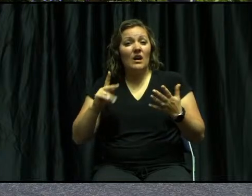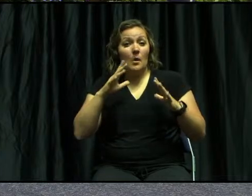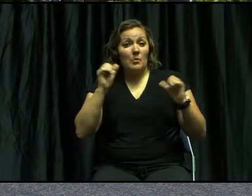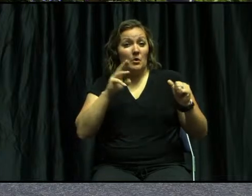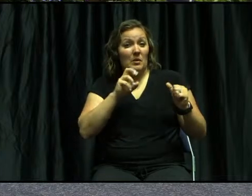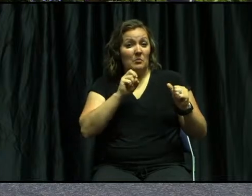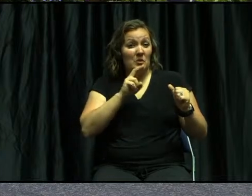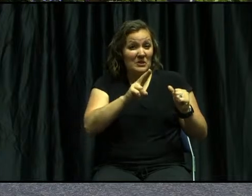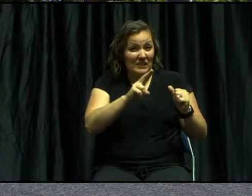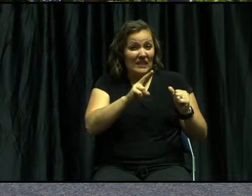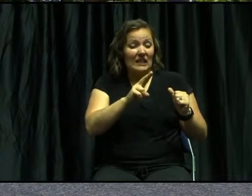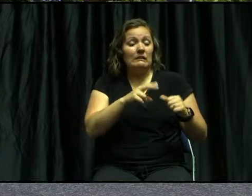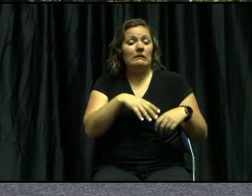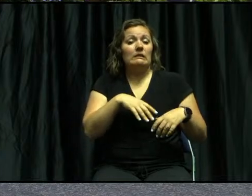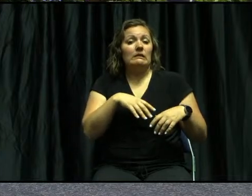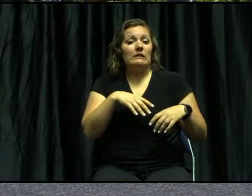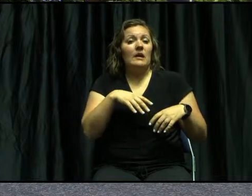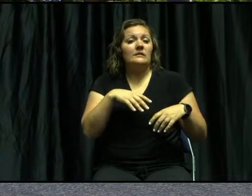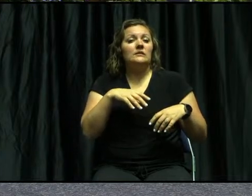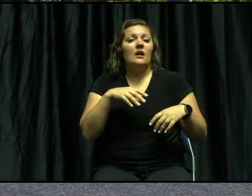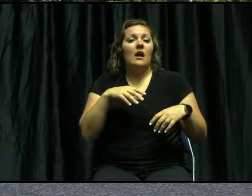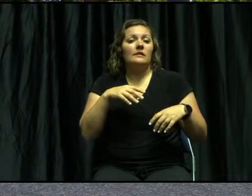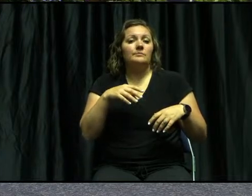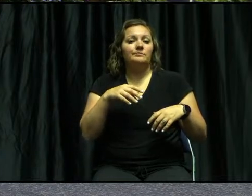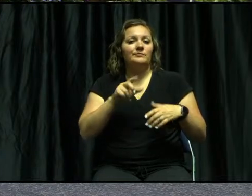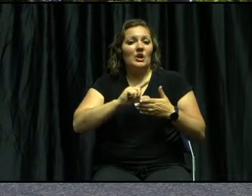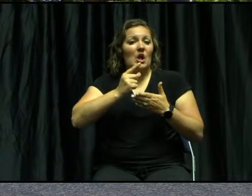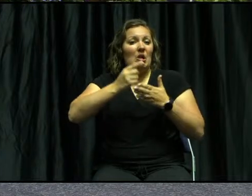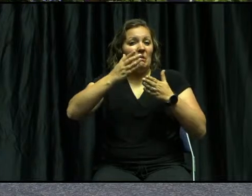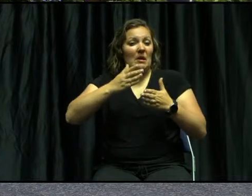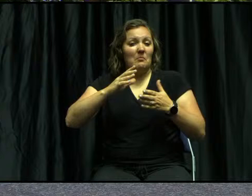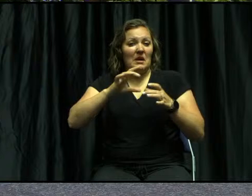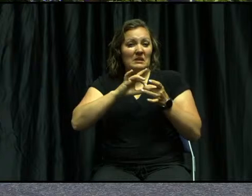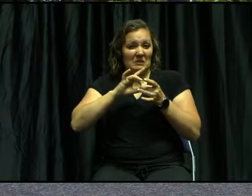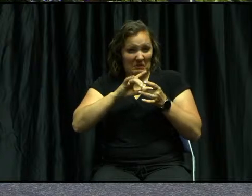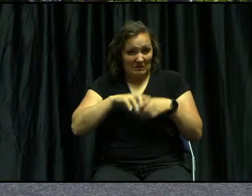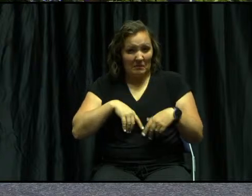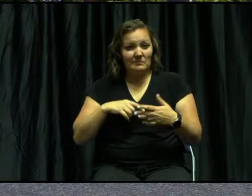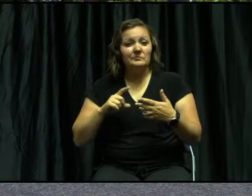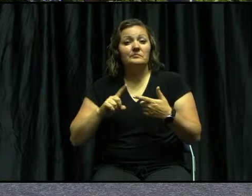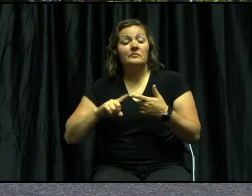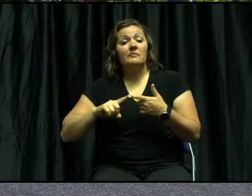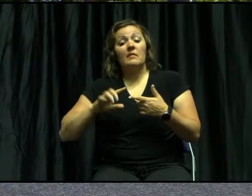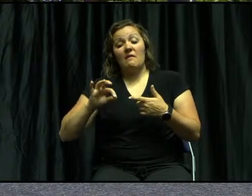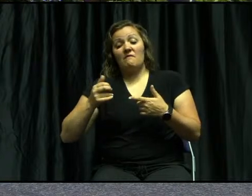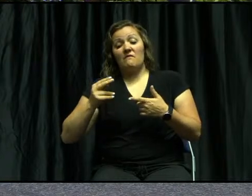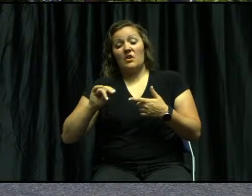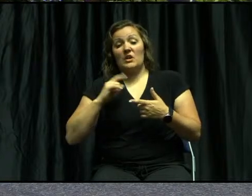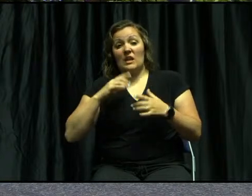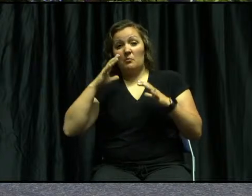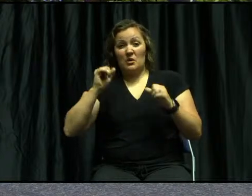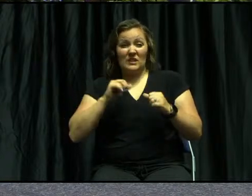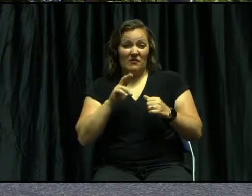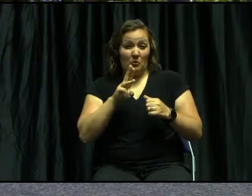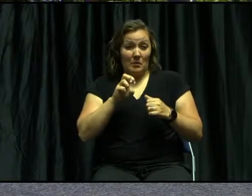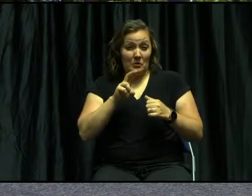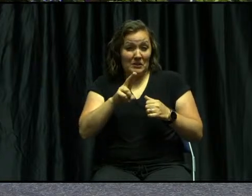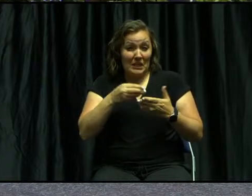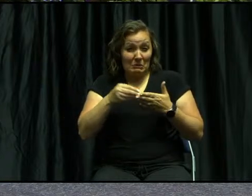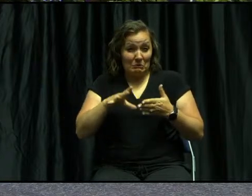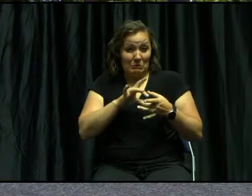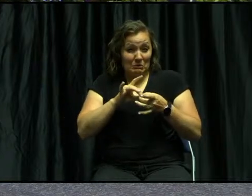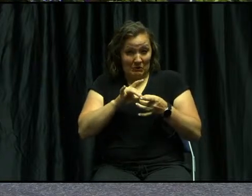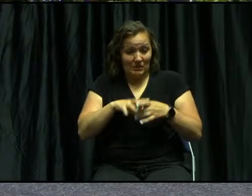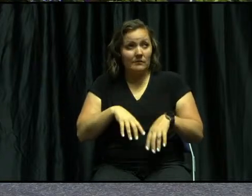University Alumni Association, and Benjamin Fernie, President of the Weber State University Student Association. Representing the